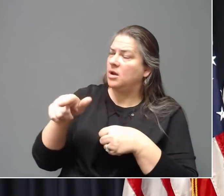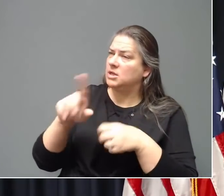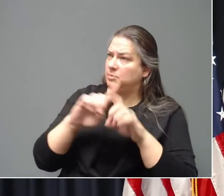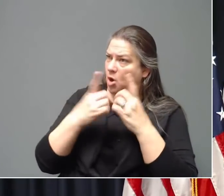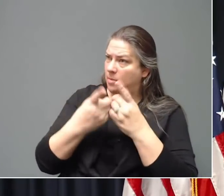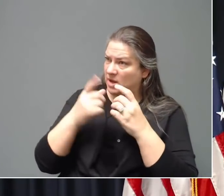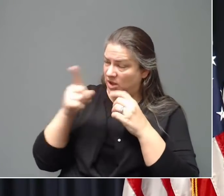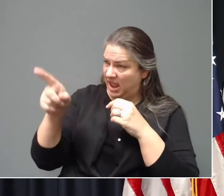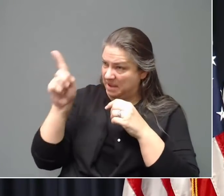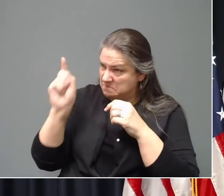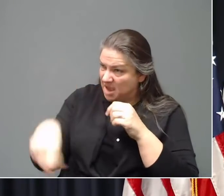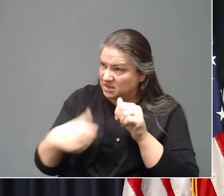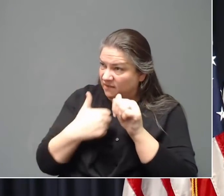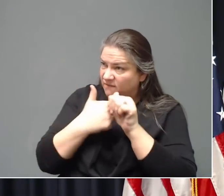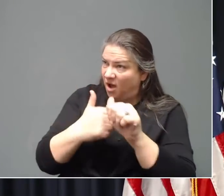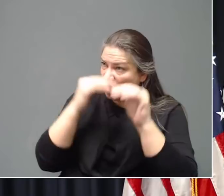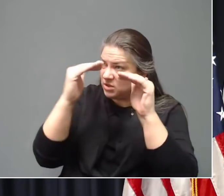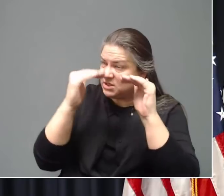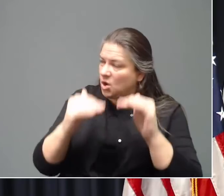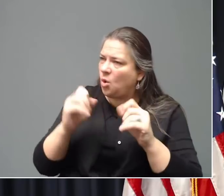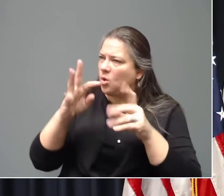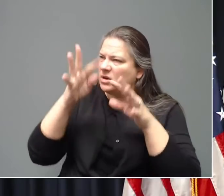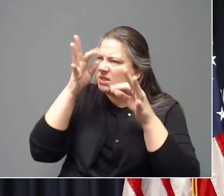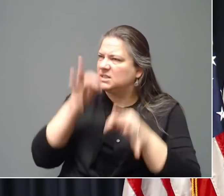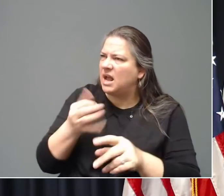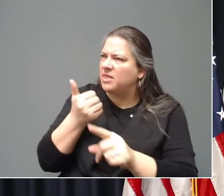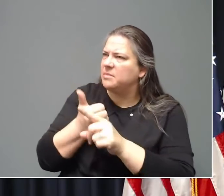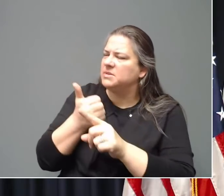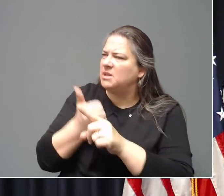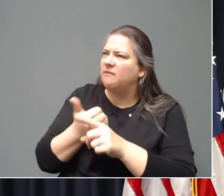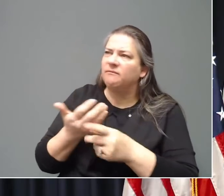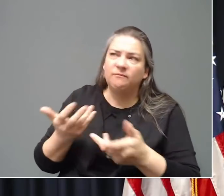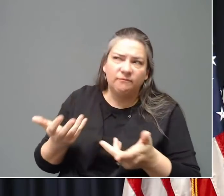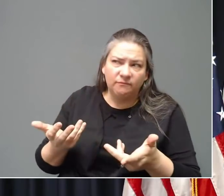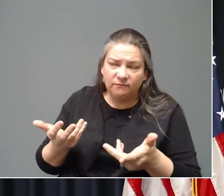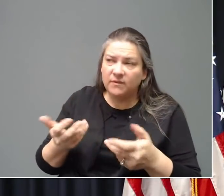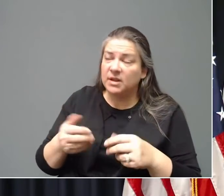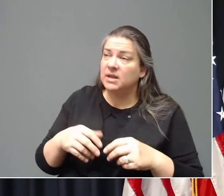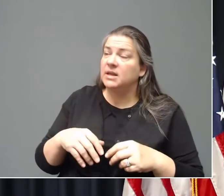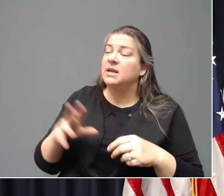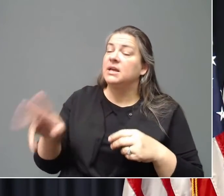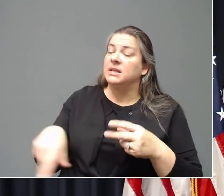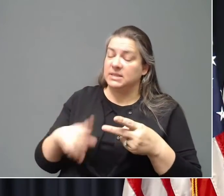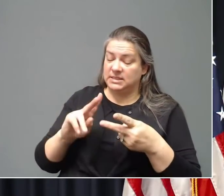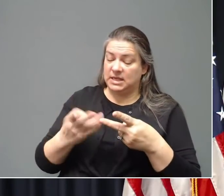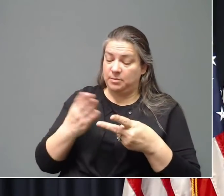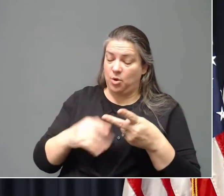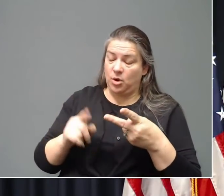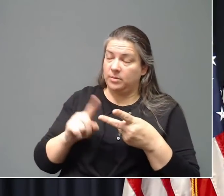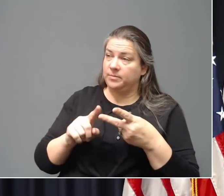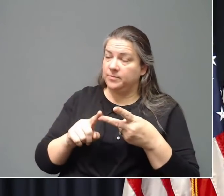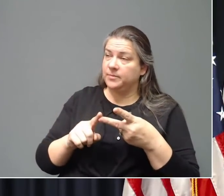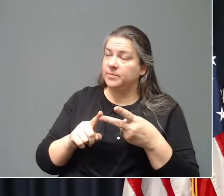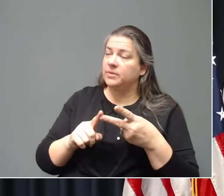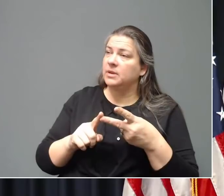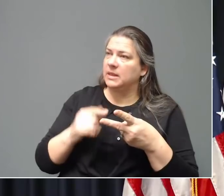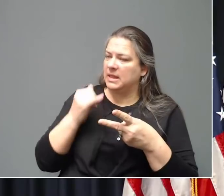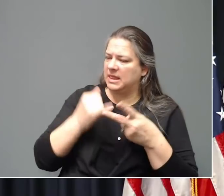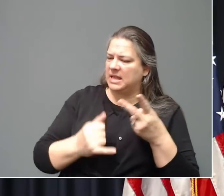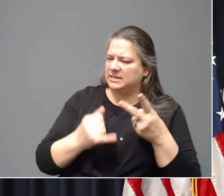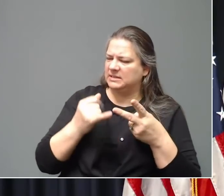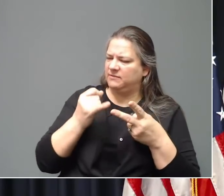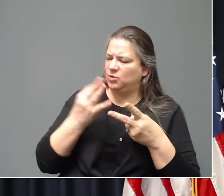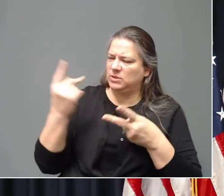tiers or make their own distribution decisions? And then the second part is, given the last couple of days and the records we